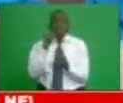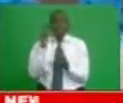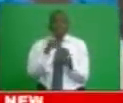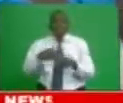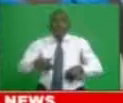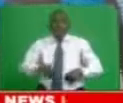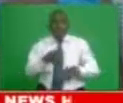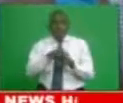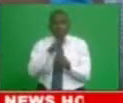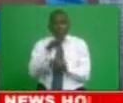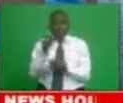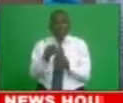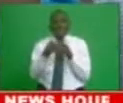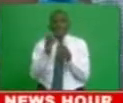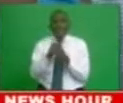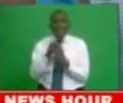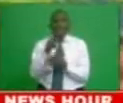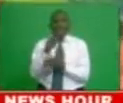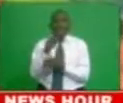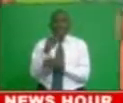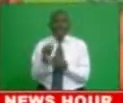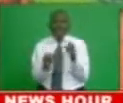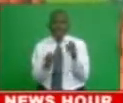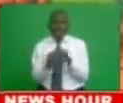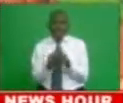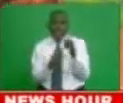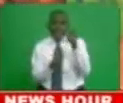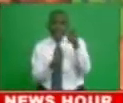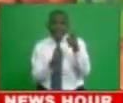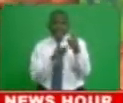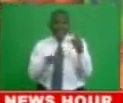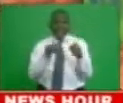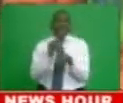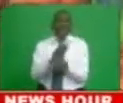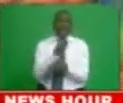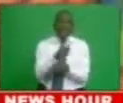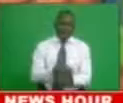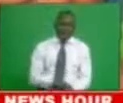artists from Nima, led by Rufai Zakari. This address child labor.